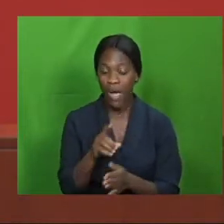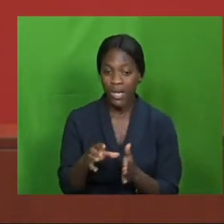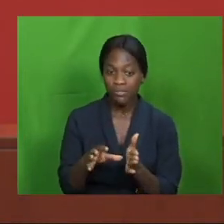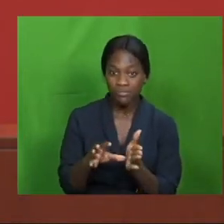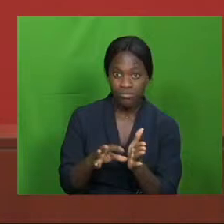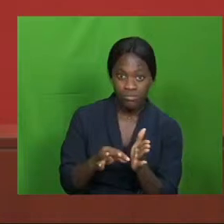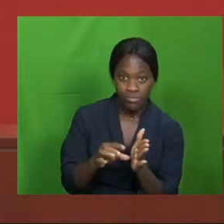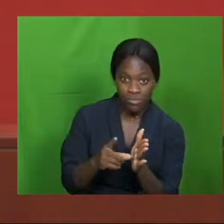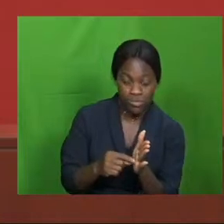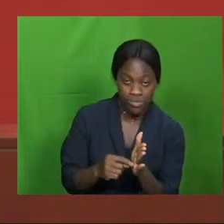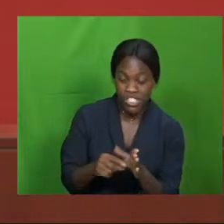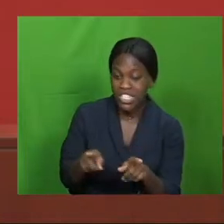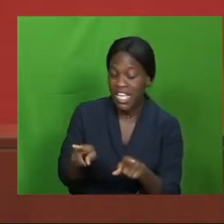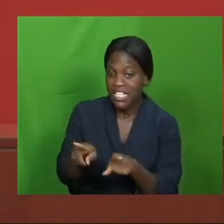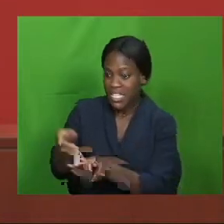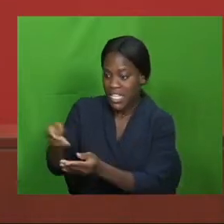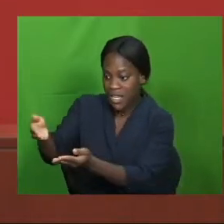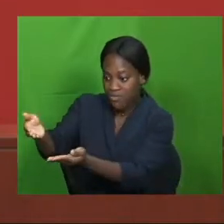its original form